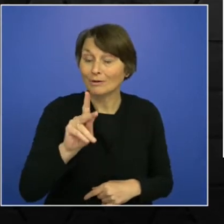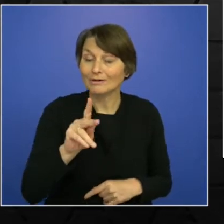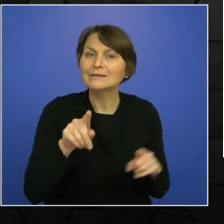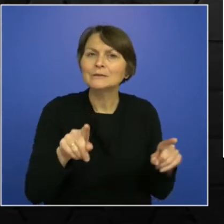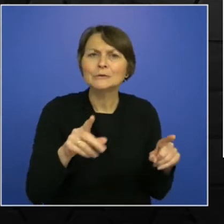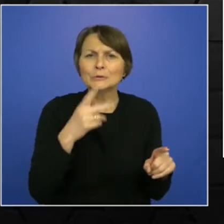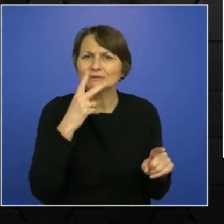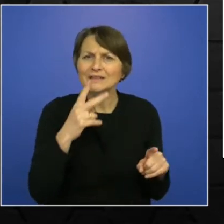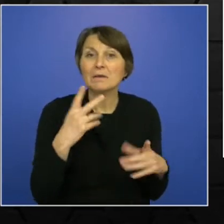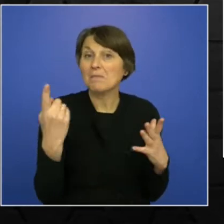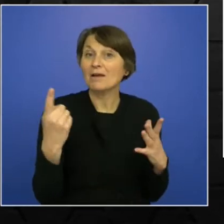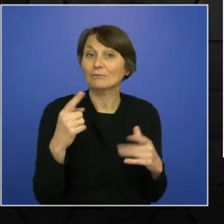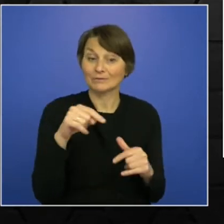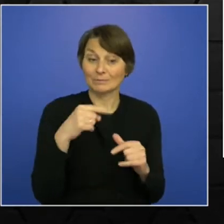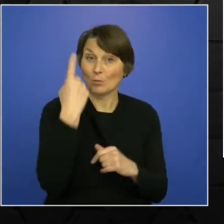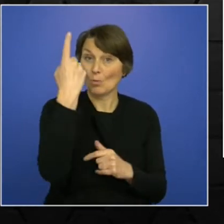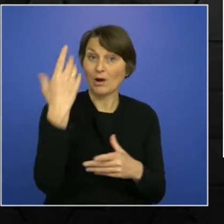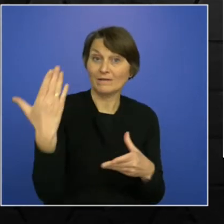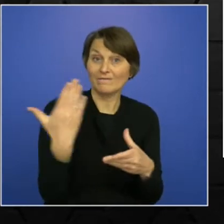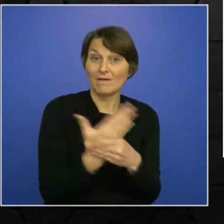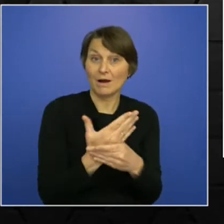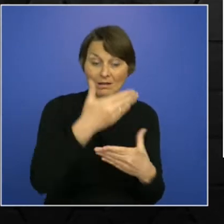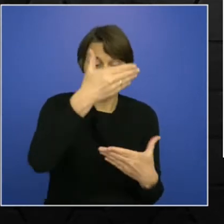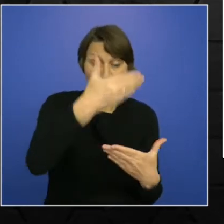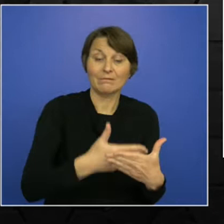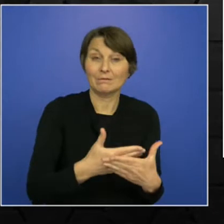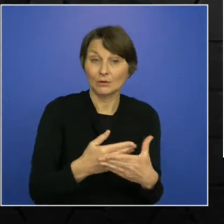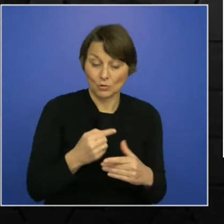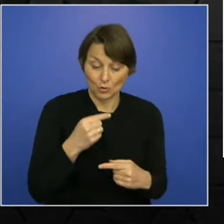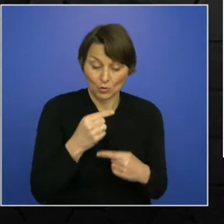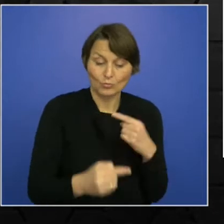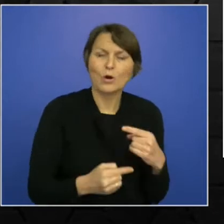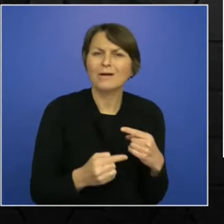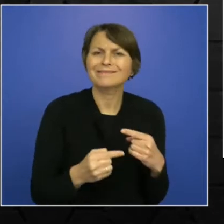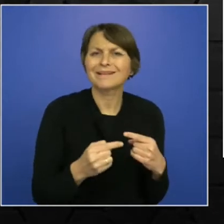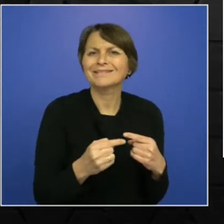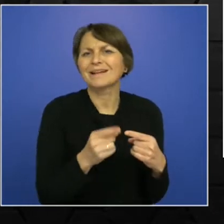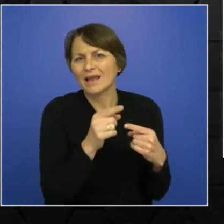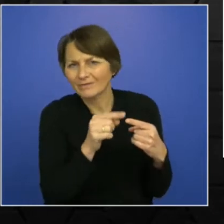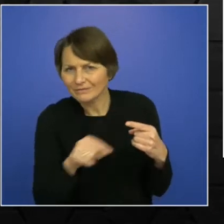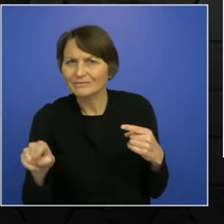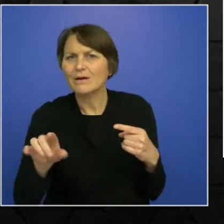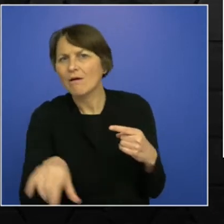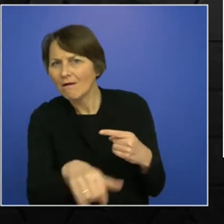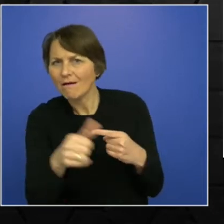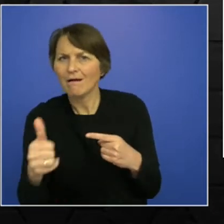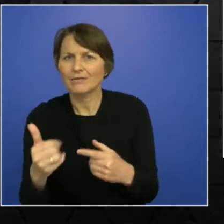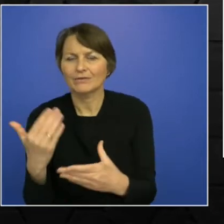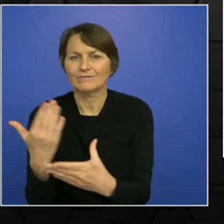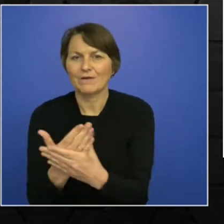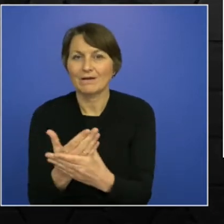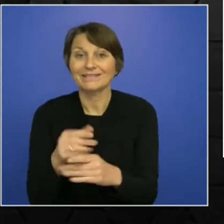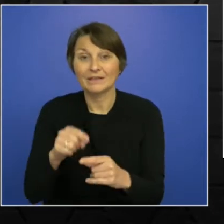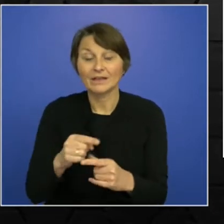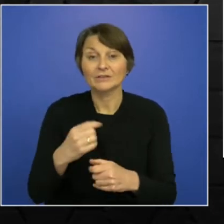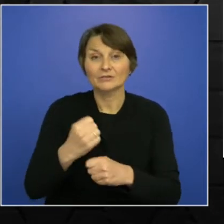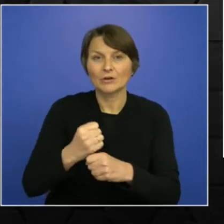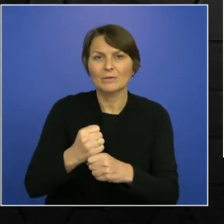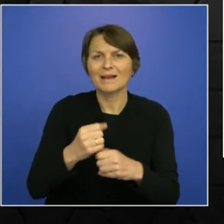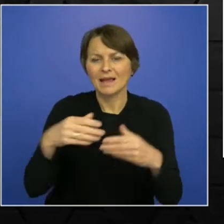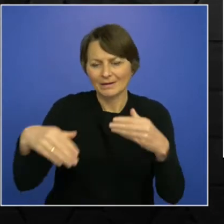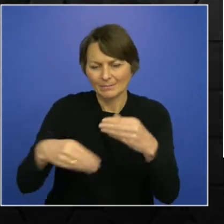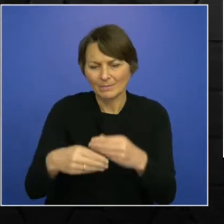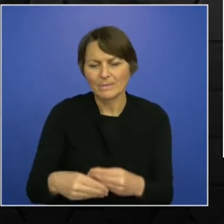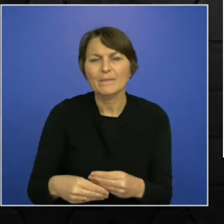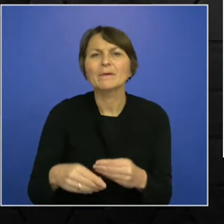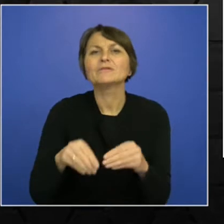process a file, right, you will typically get part files, like the job which is executed, they will make part files like dot part one,